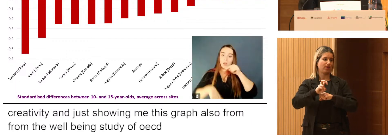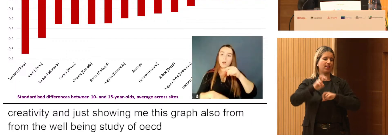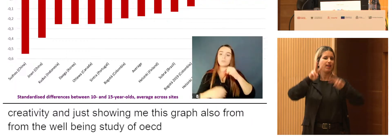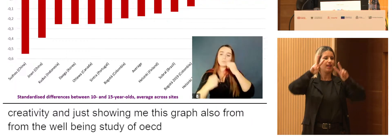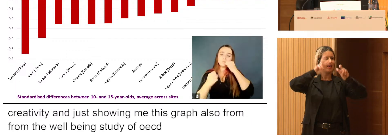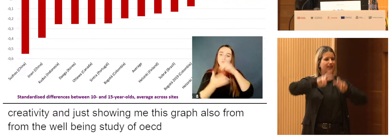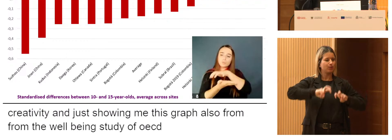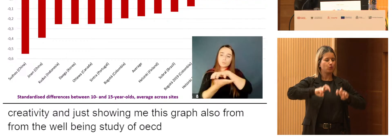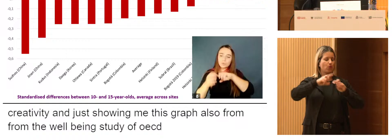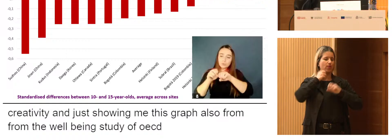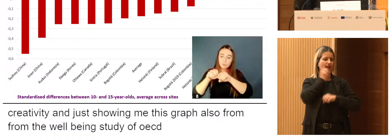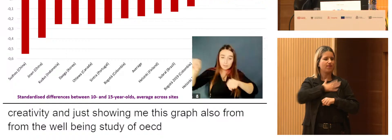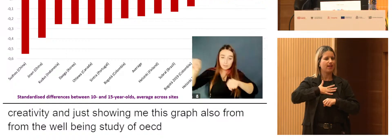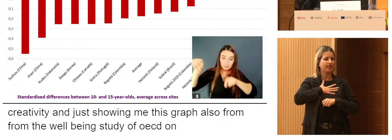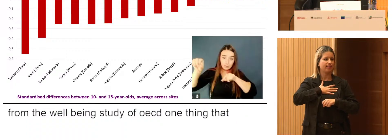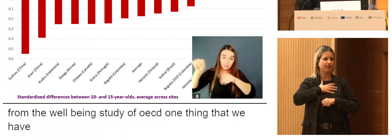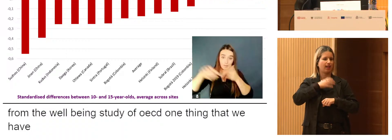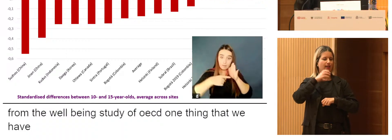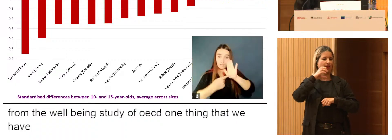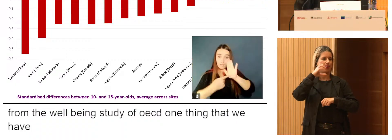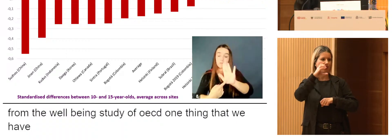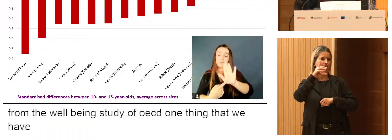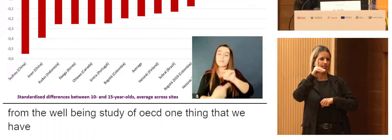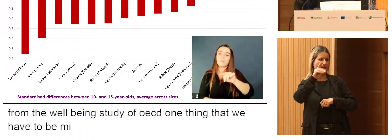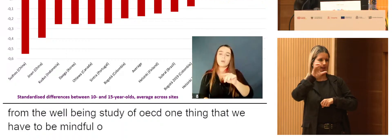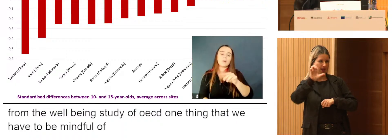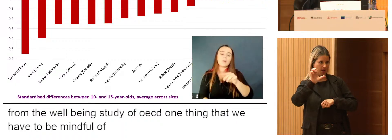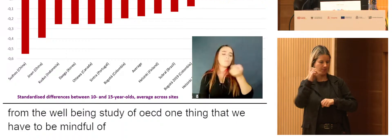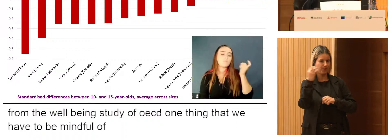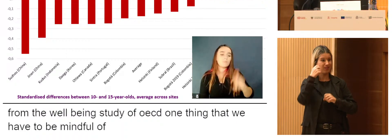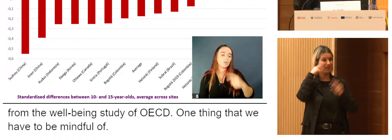thing that we have to be mindful of.